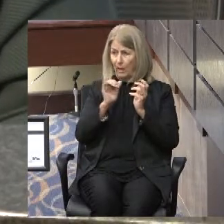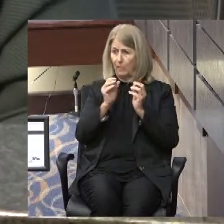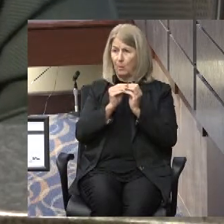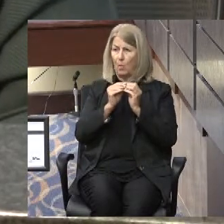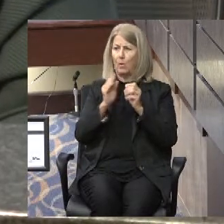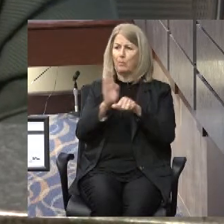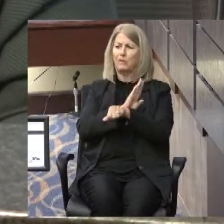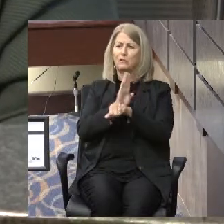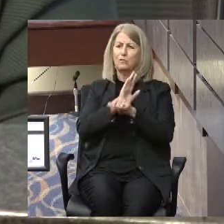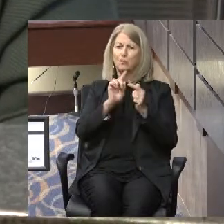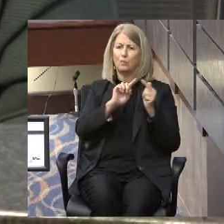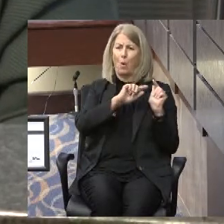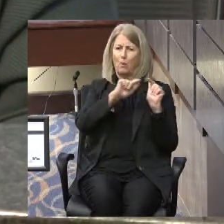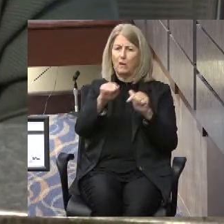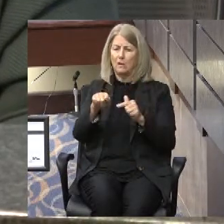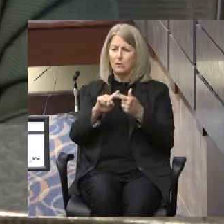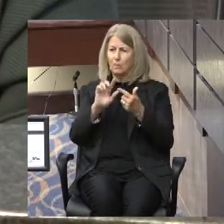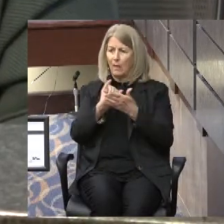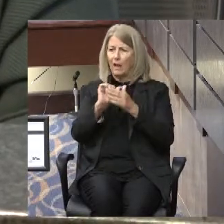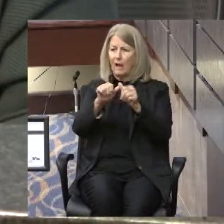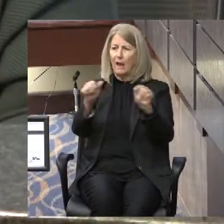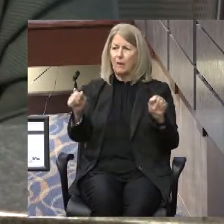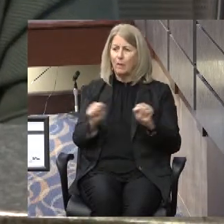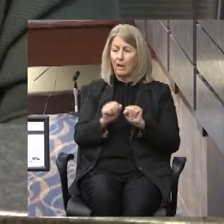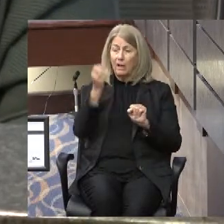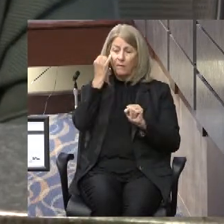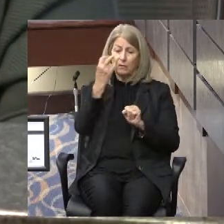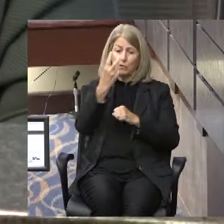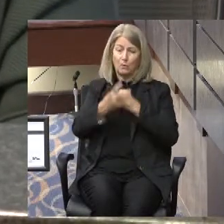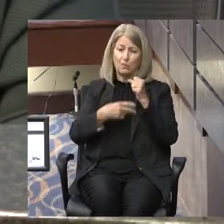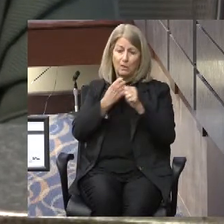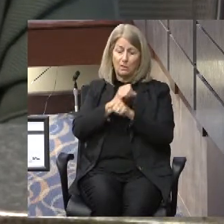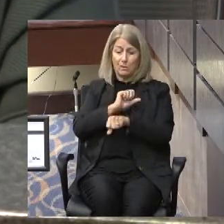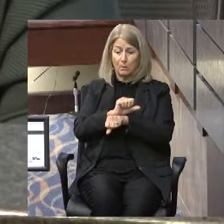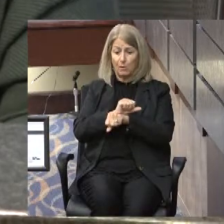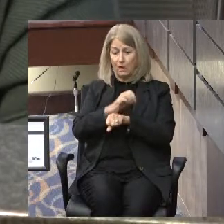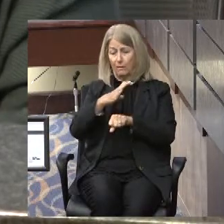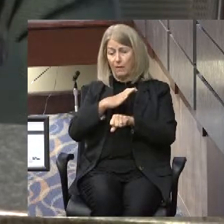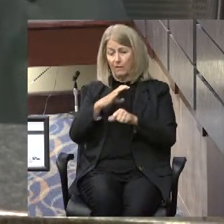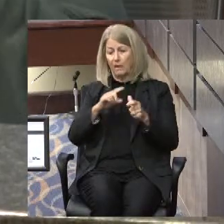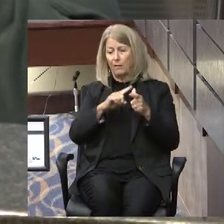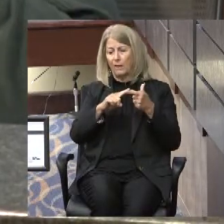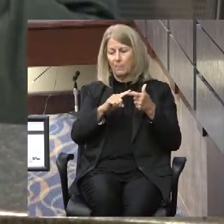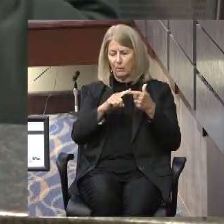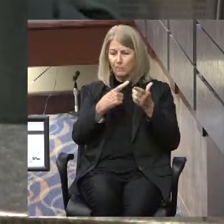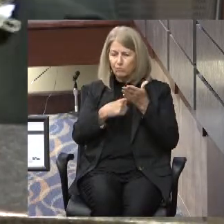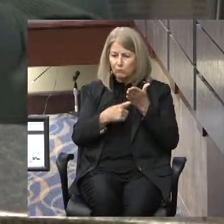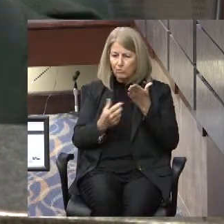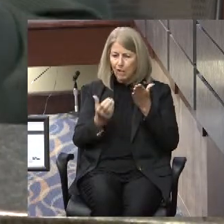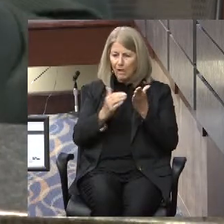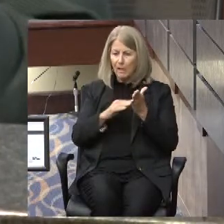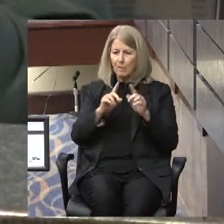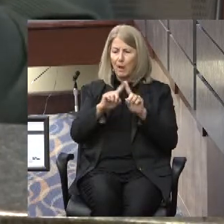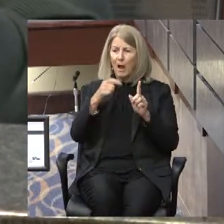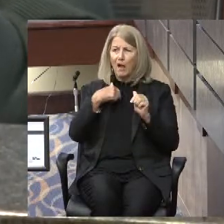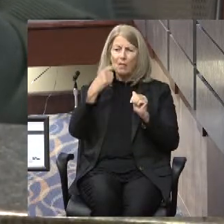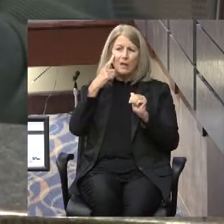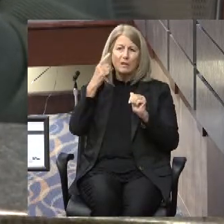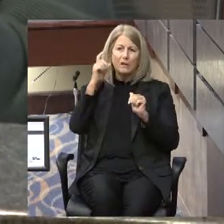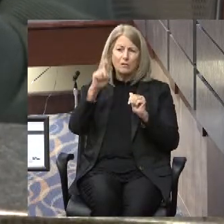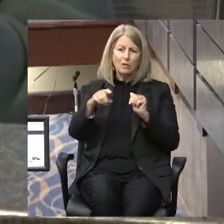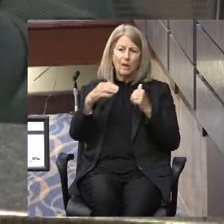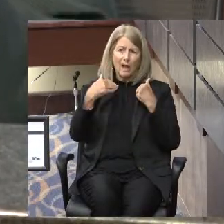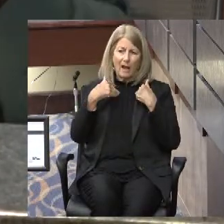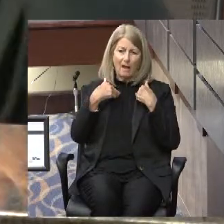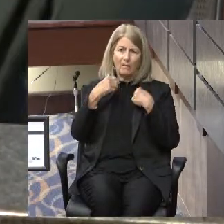mean, if it's 2 years and it's working, fine, then we'll come back to it again. But I just think that there needs to be a period on it